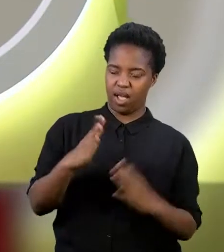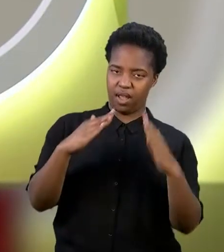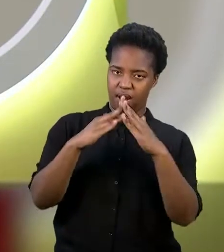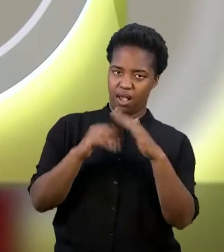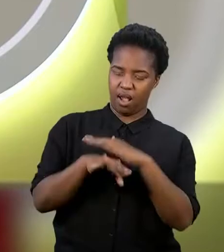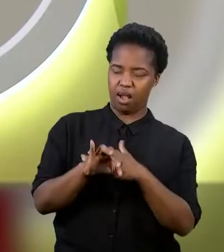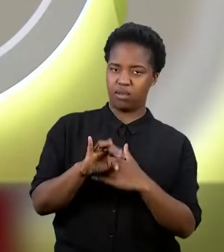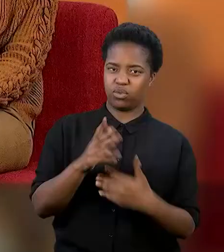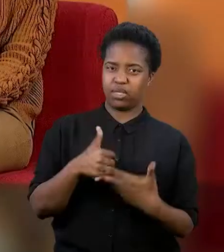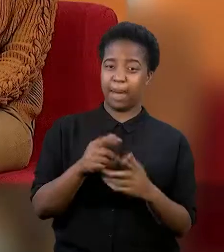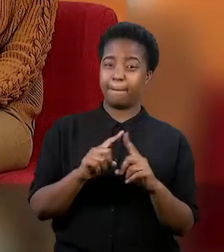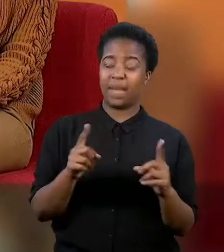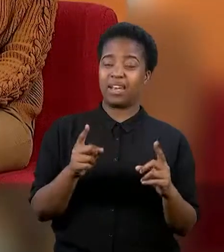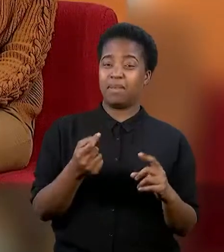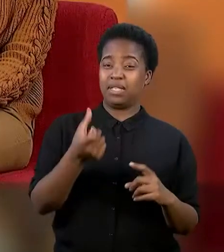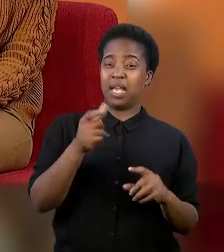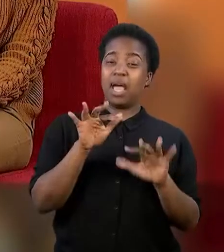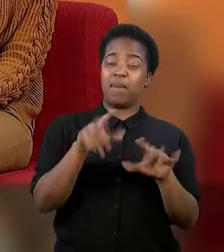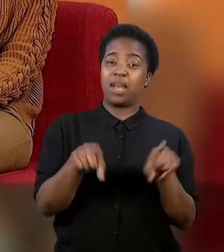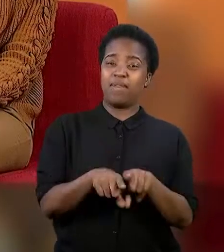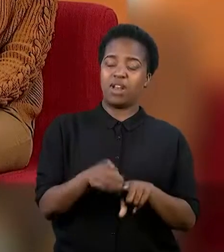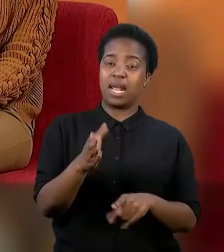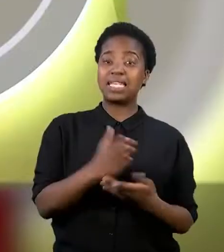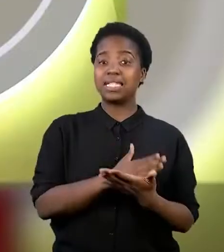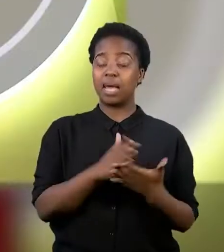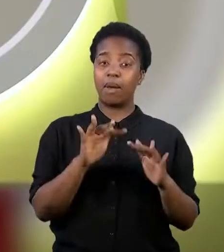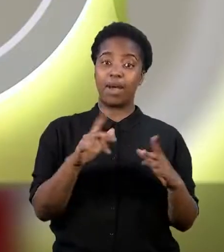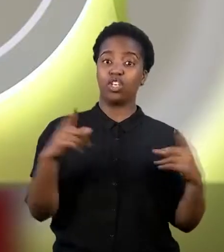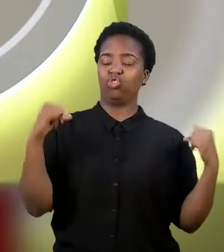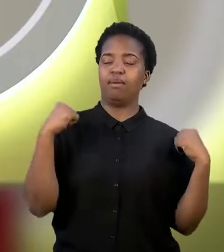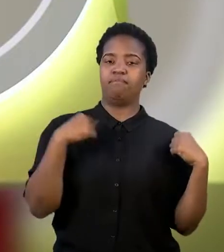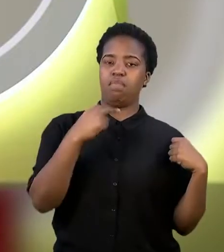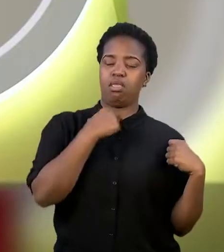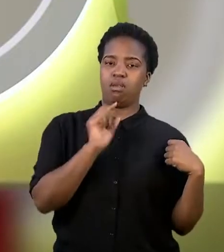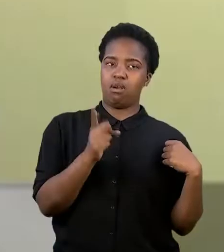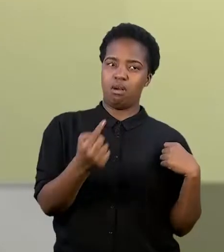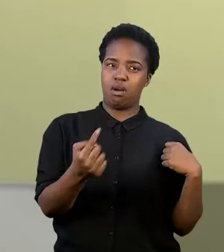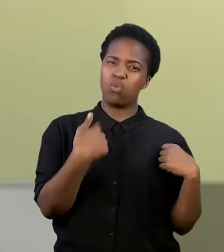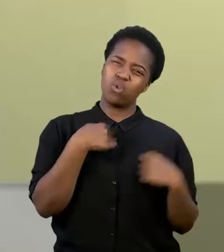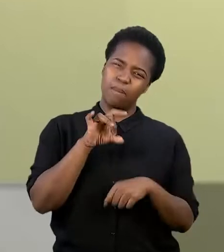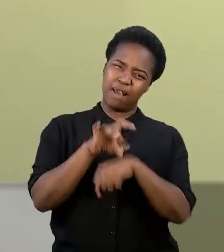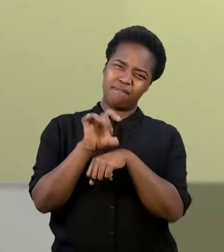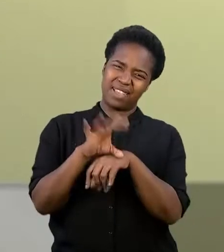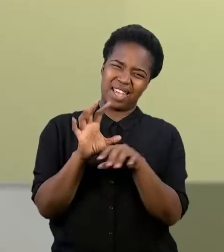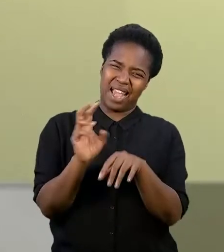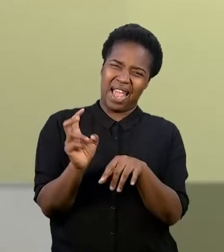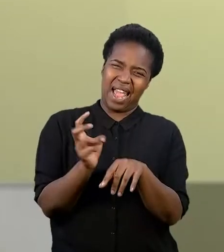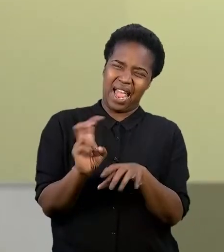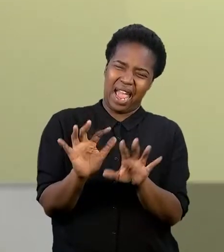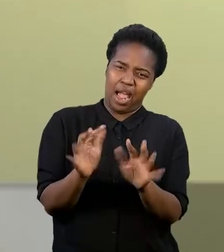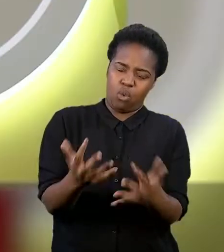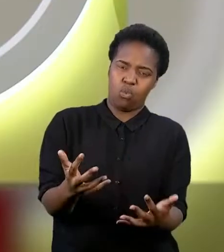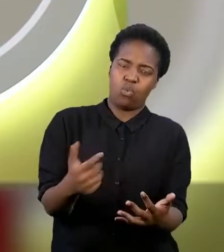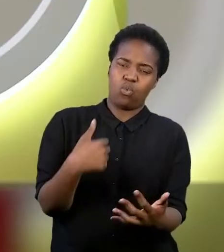tlong. Batho ba bangata ba tshwanang le wena and ba bangwe o fumane gore bona ga ba na le tšhelete ya gore ba ka ya gym at all. O ka ba advisor jwang gore